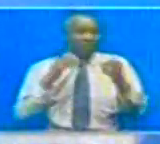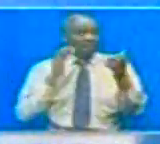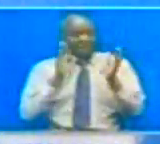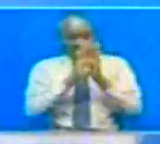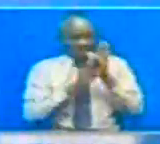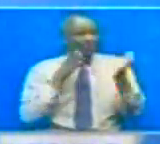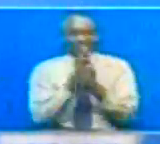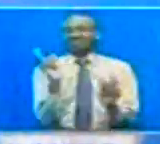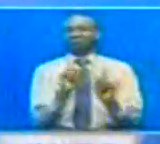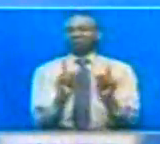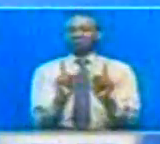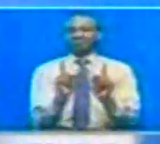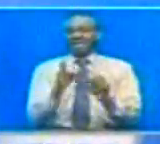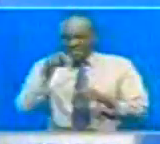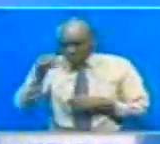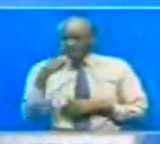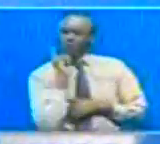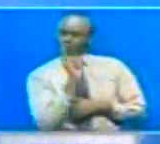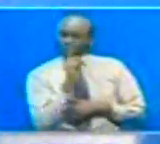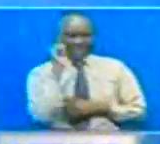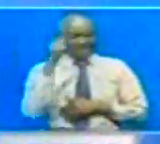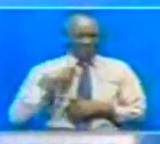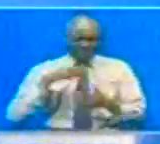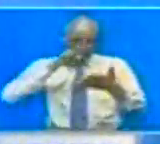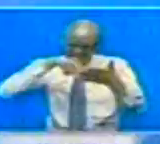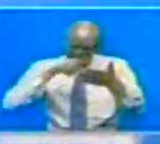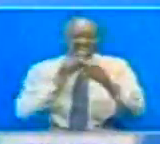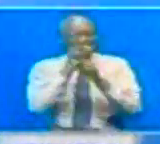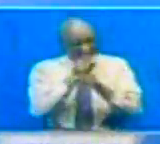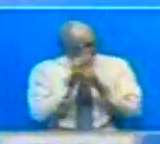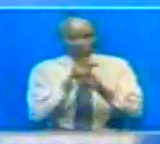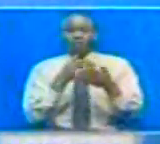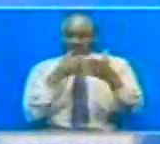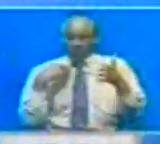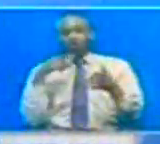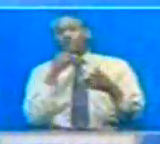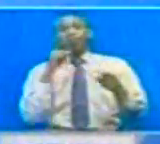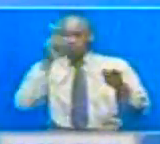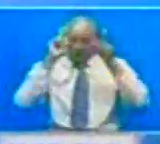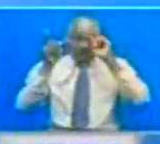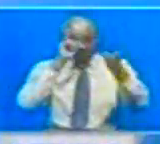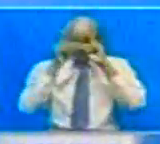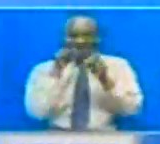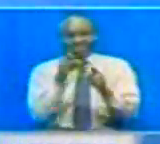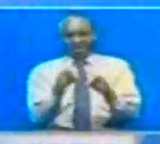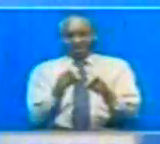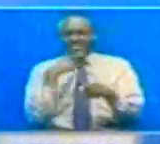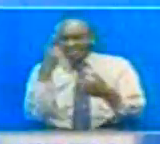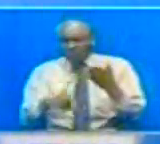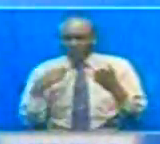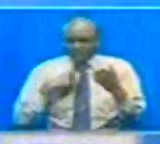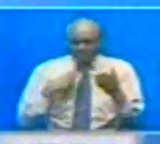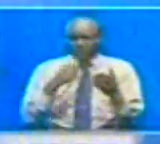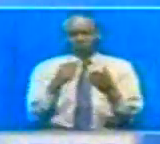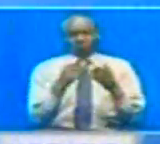The Jubilee lawmakers want Kenyans to read the new law carefully before taking sides on it and have argued that it will help secure the